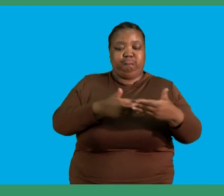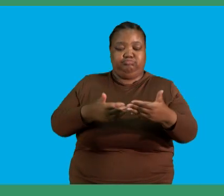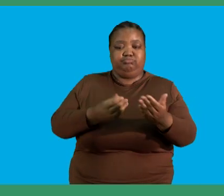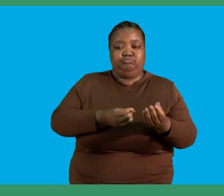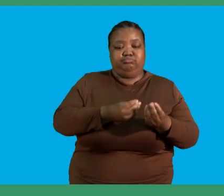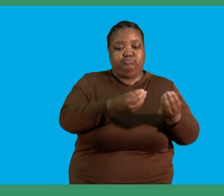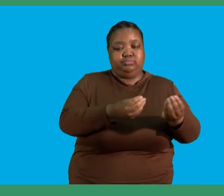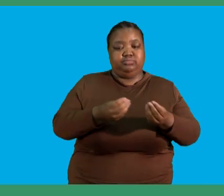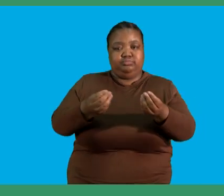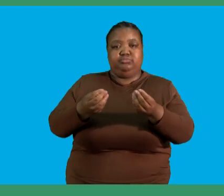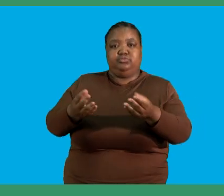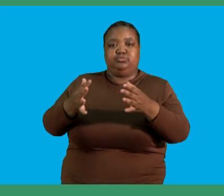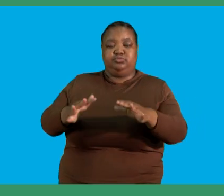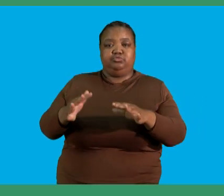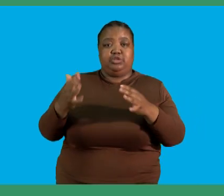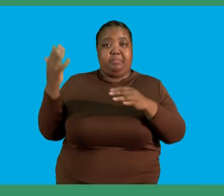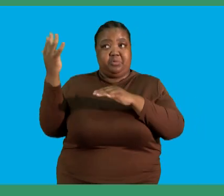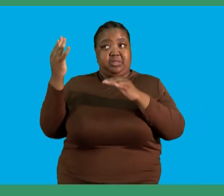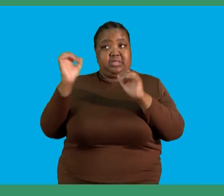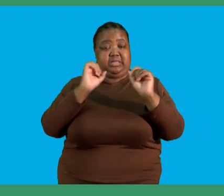start of his